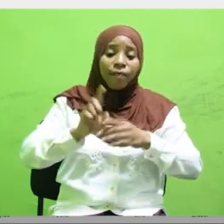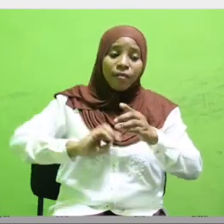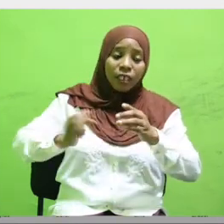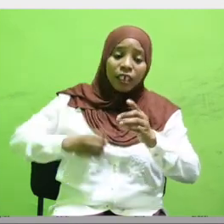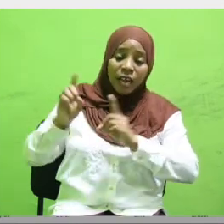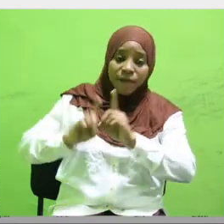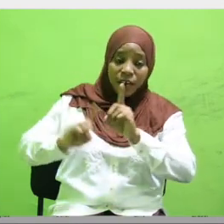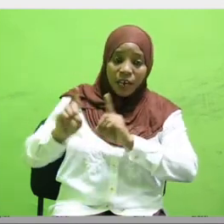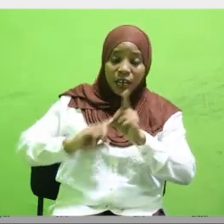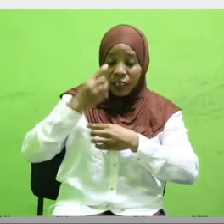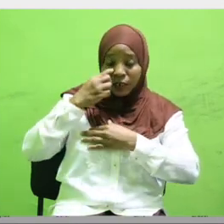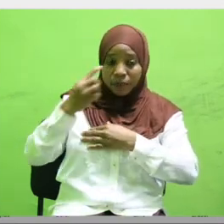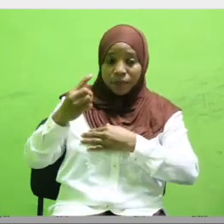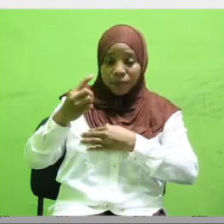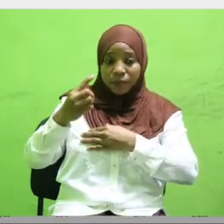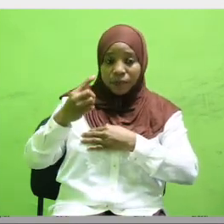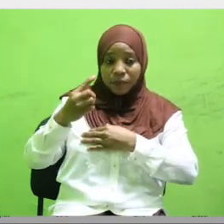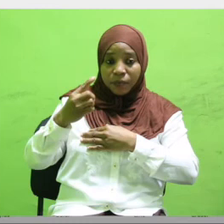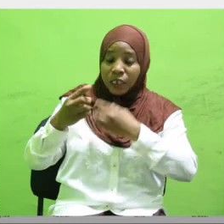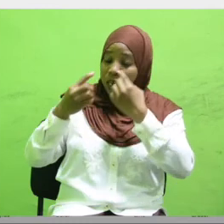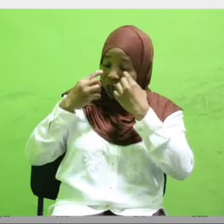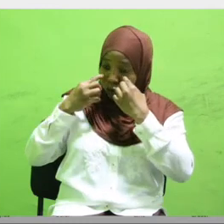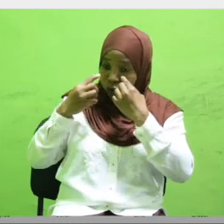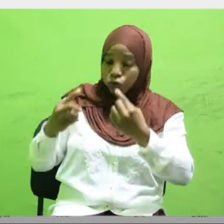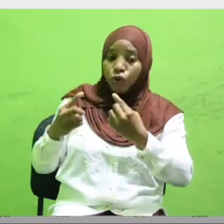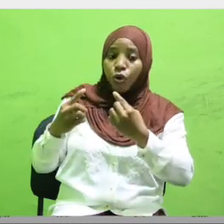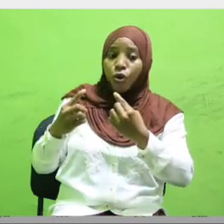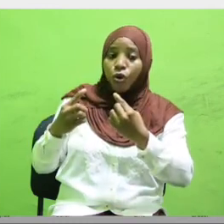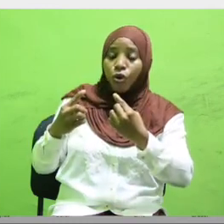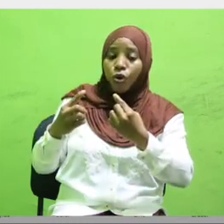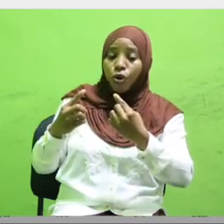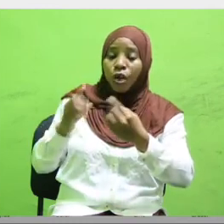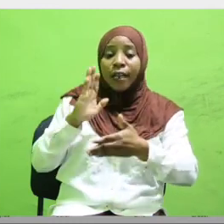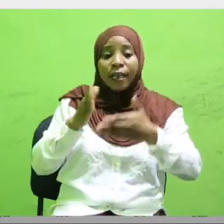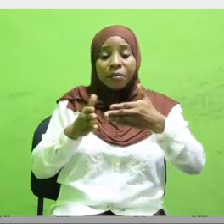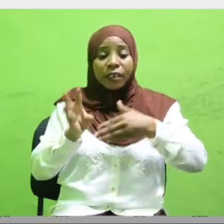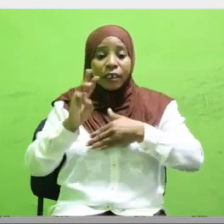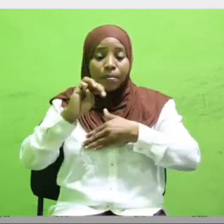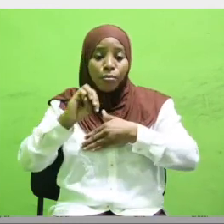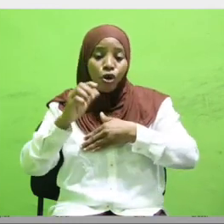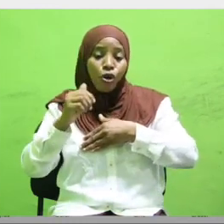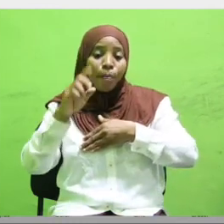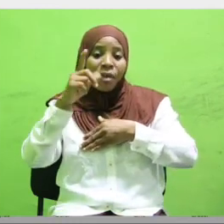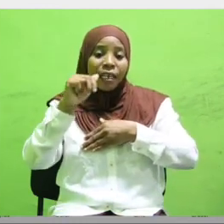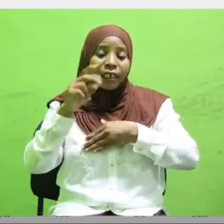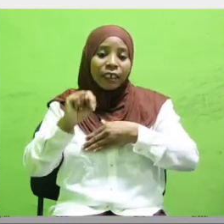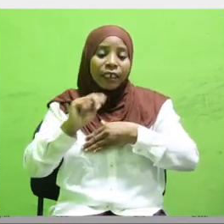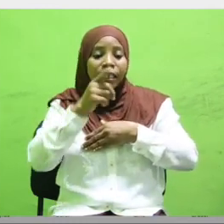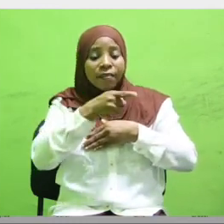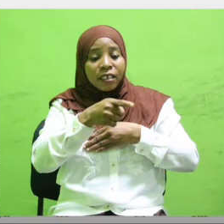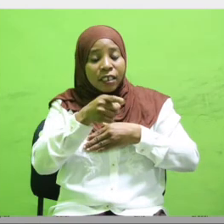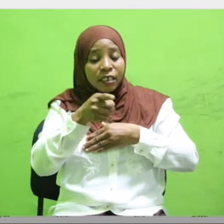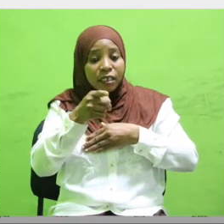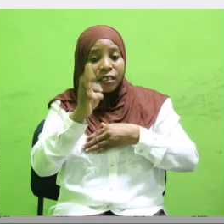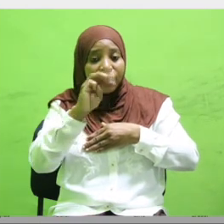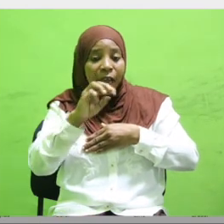They both show limited mobility. Many people also can confuse plants and fungi